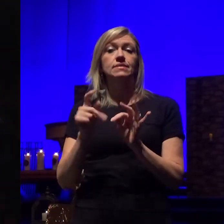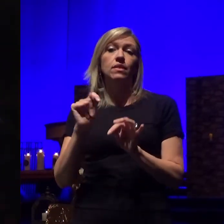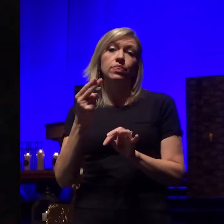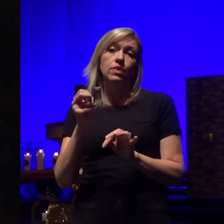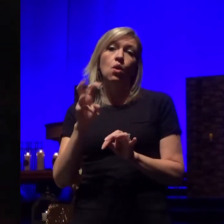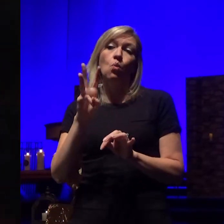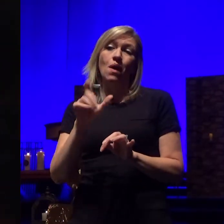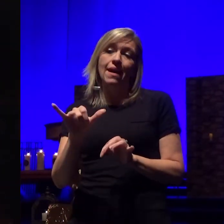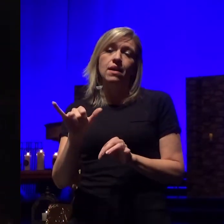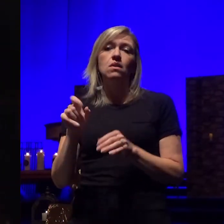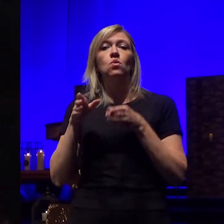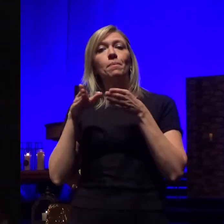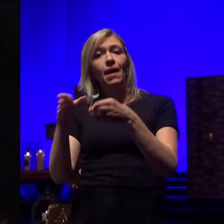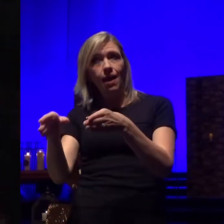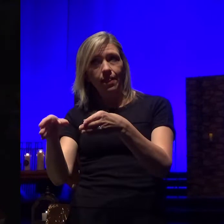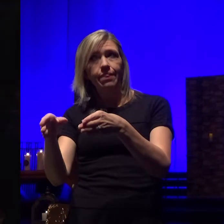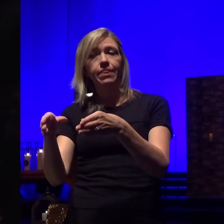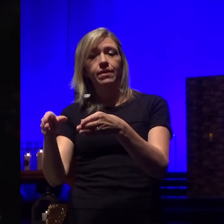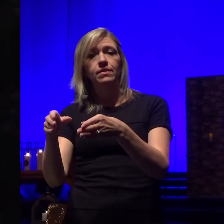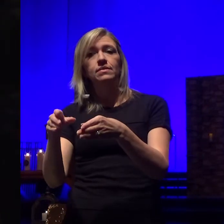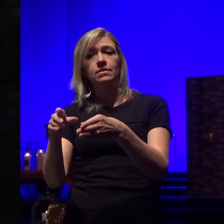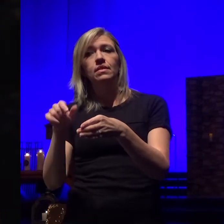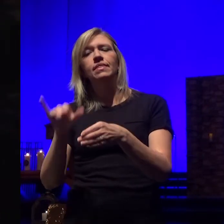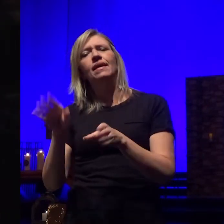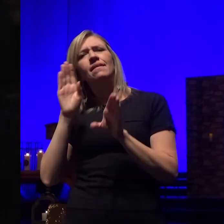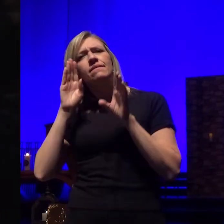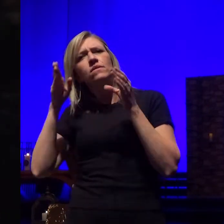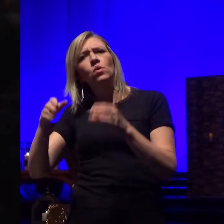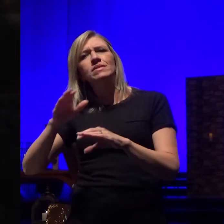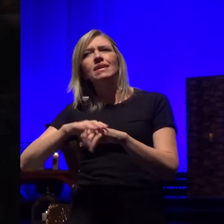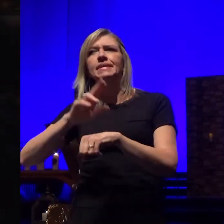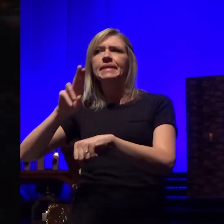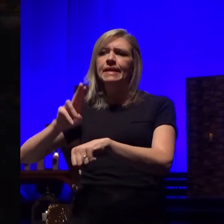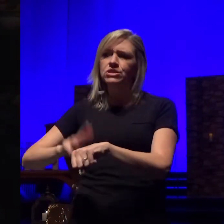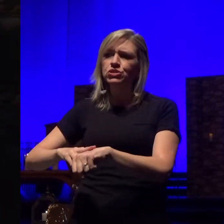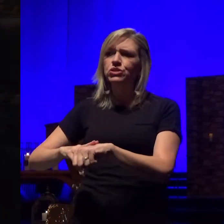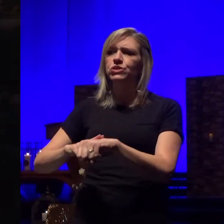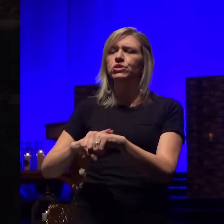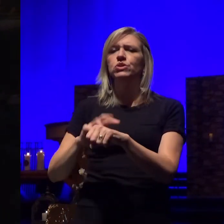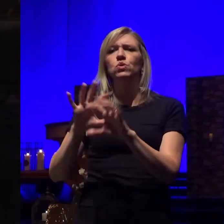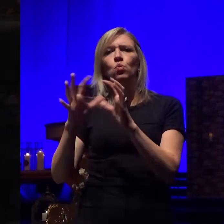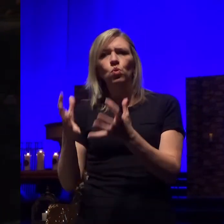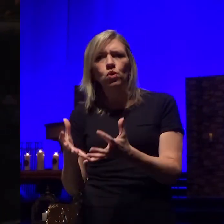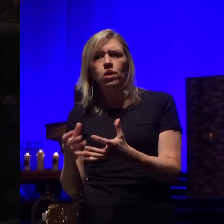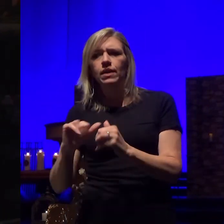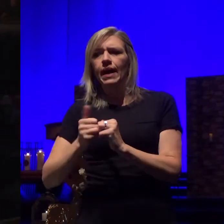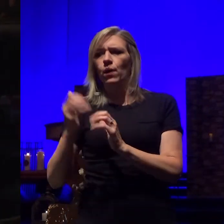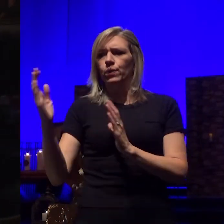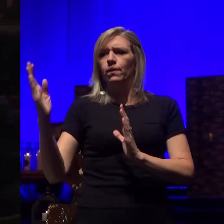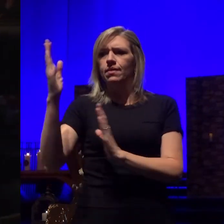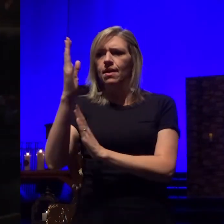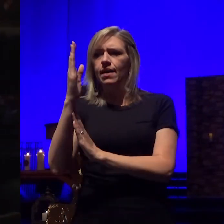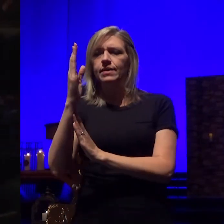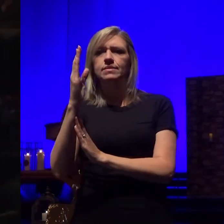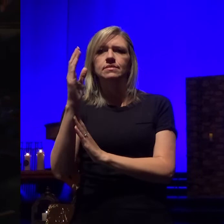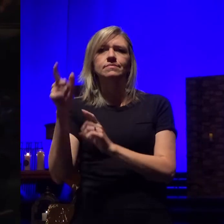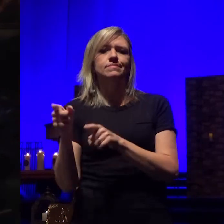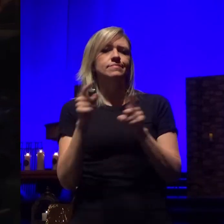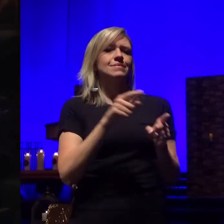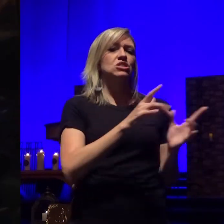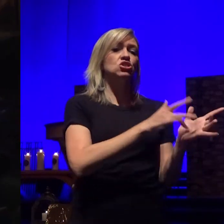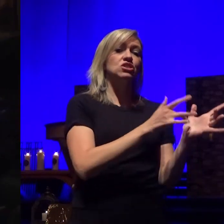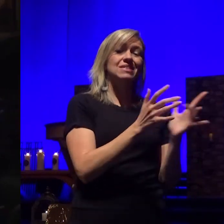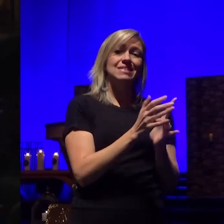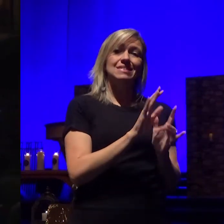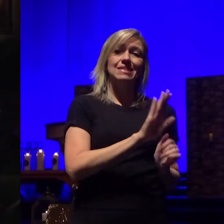path. And where the Tao focuses on the way of nature and organic world and how to live in alignment with it, Jesus' the